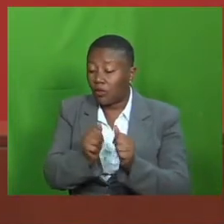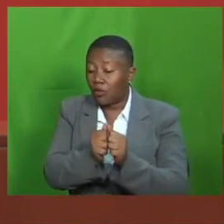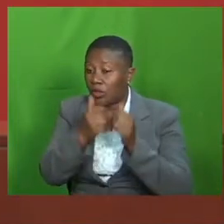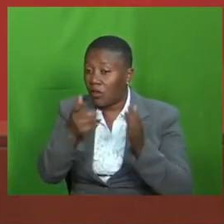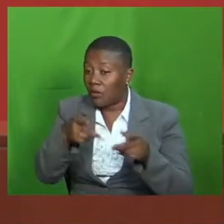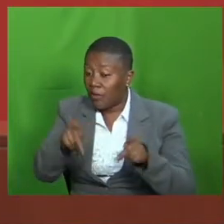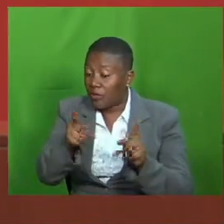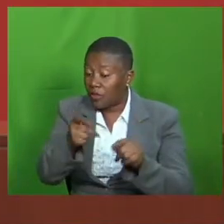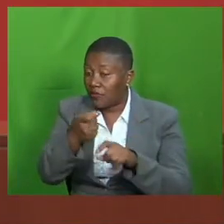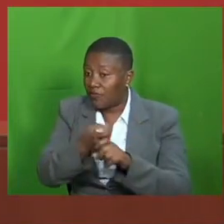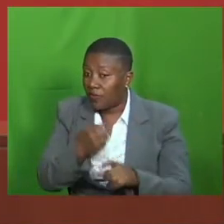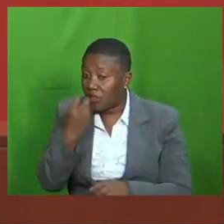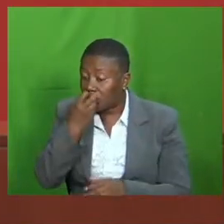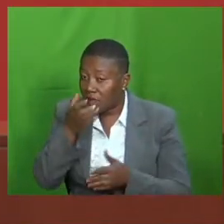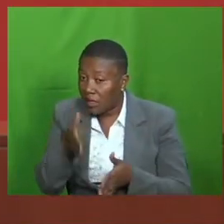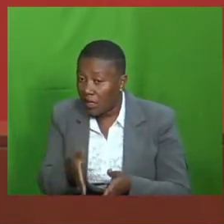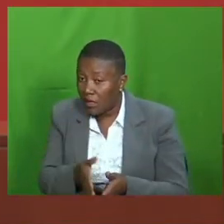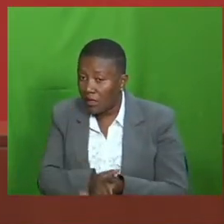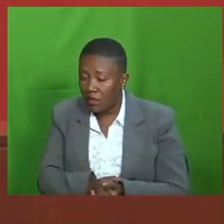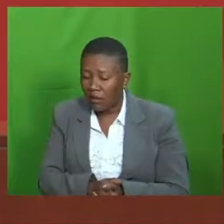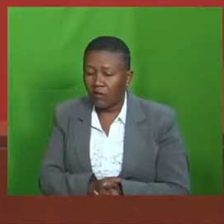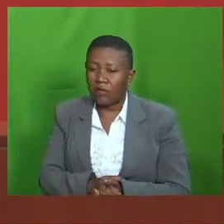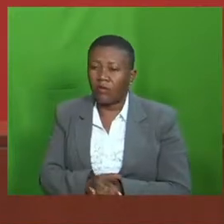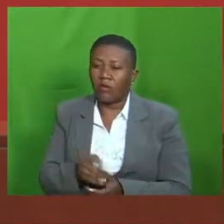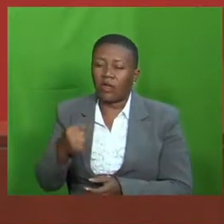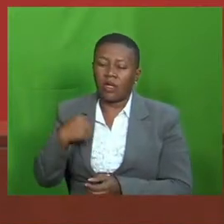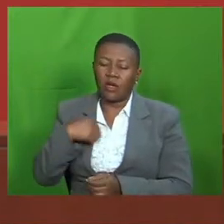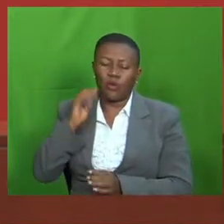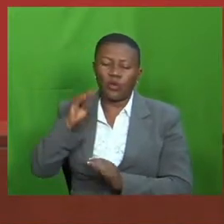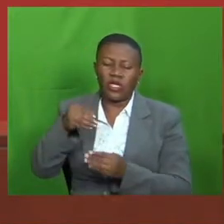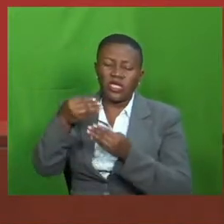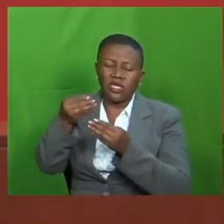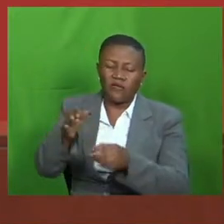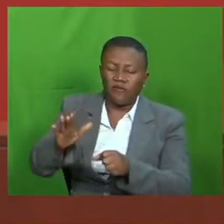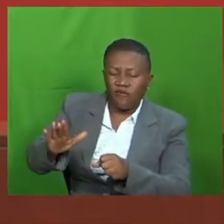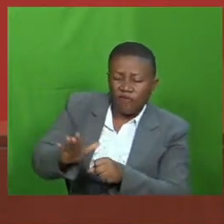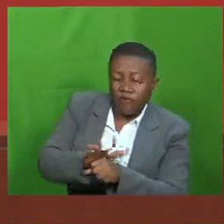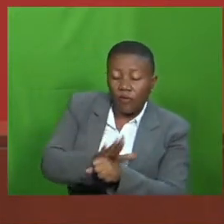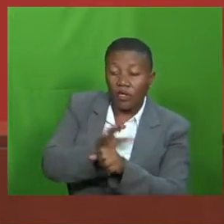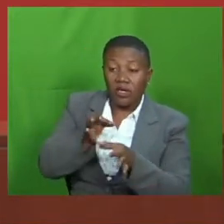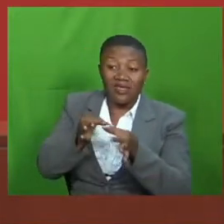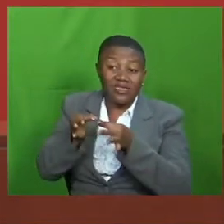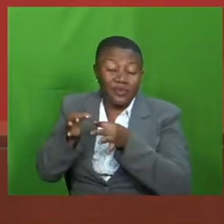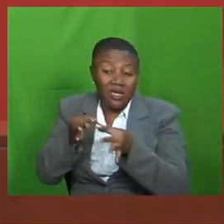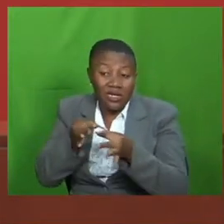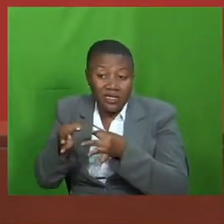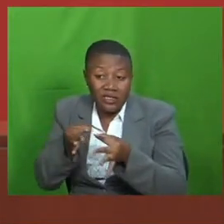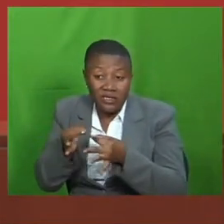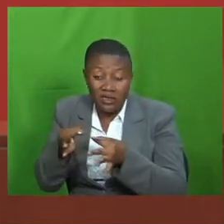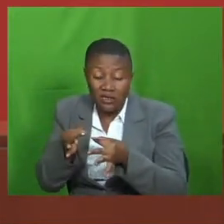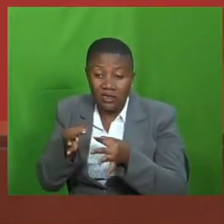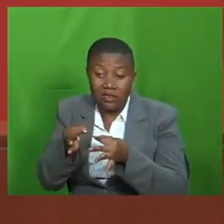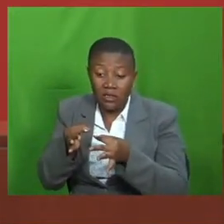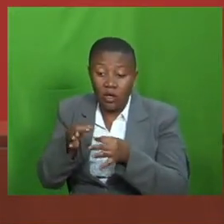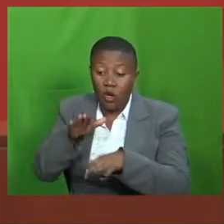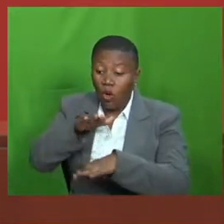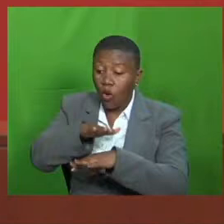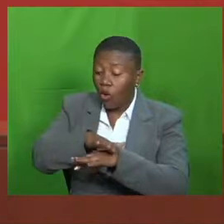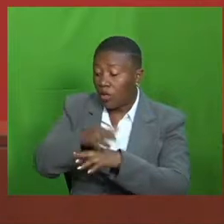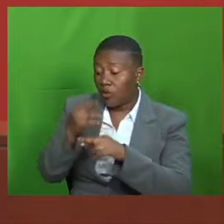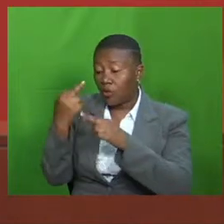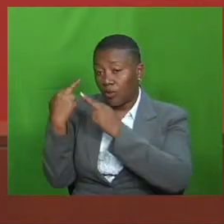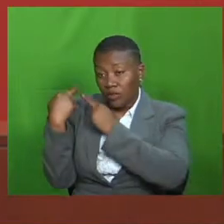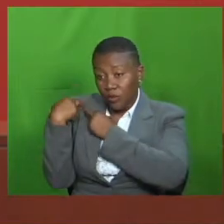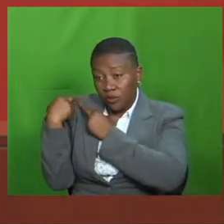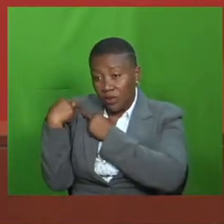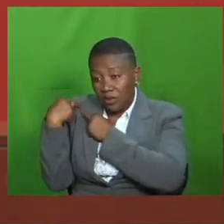Speaker. I will give a fuller explanation of the role each